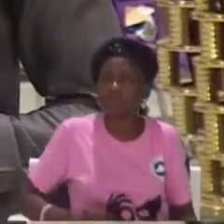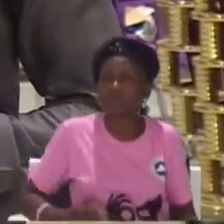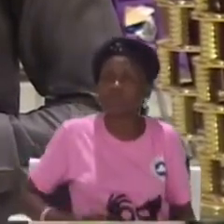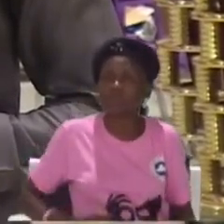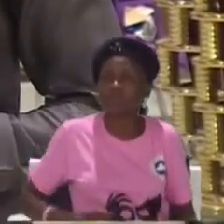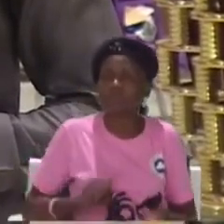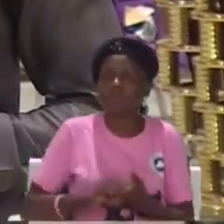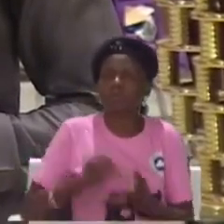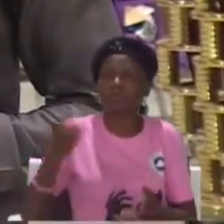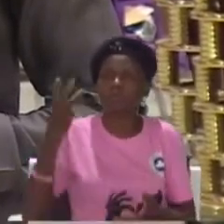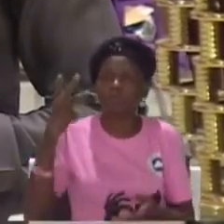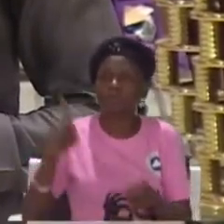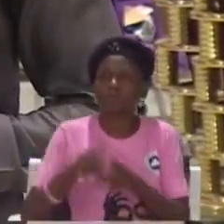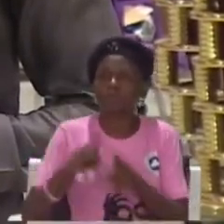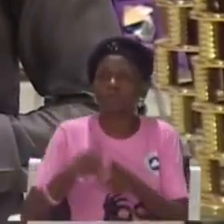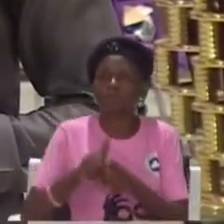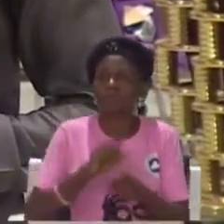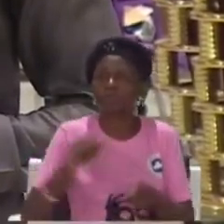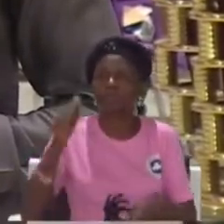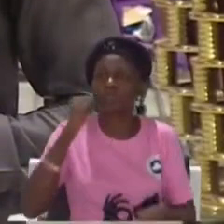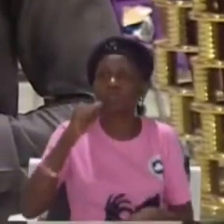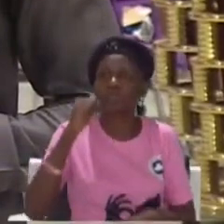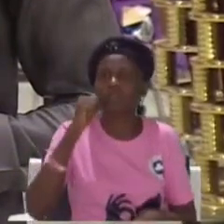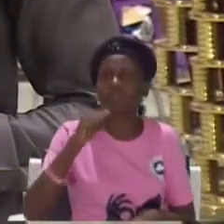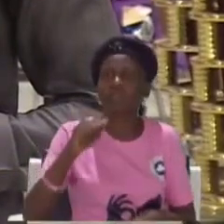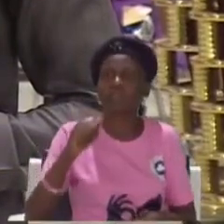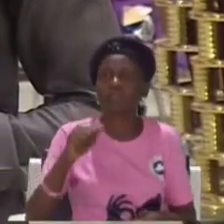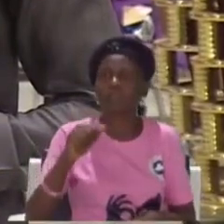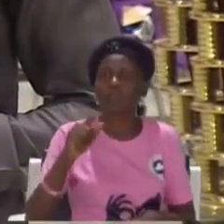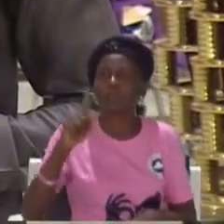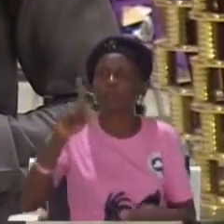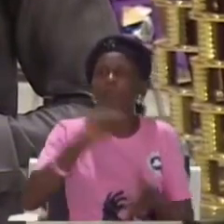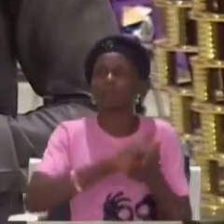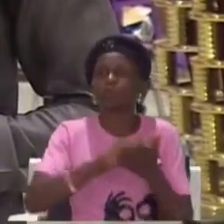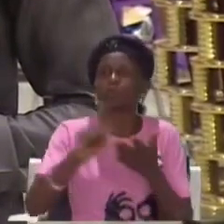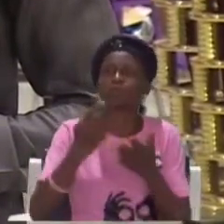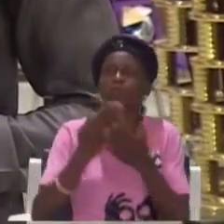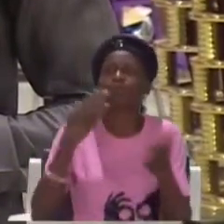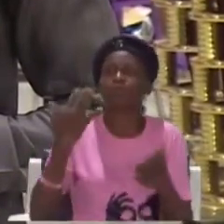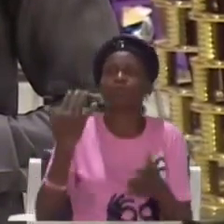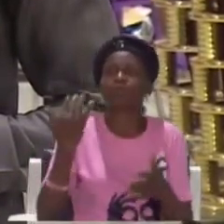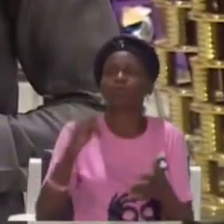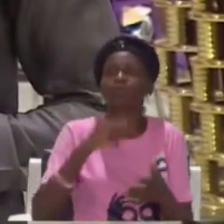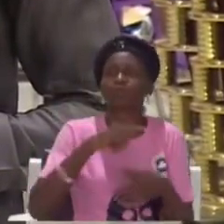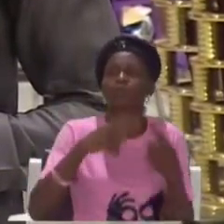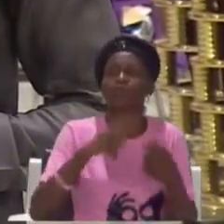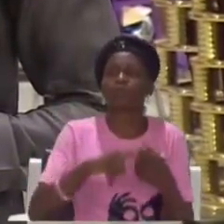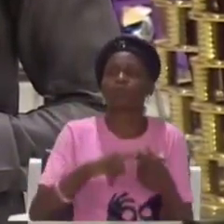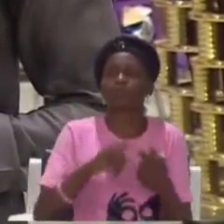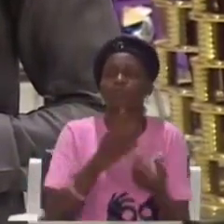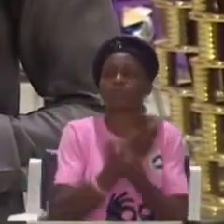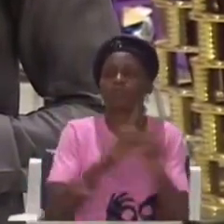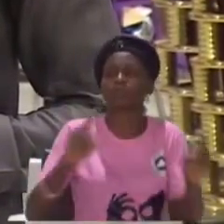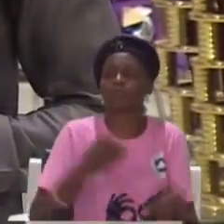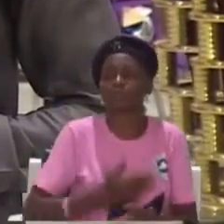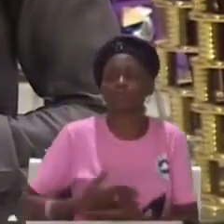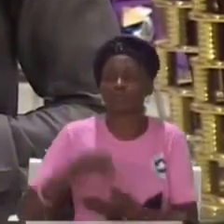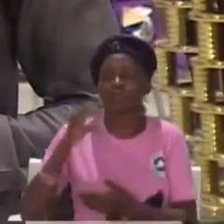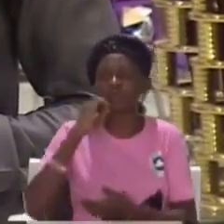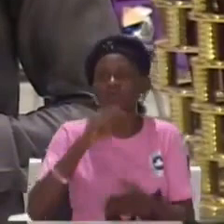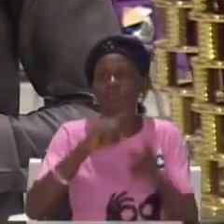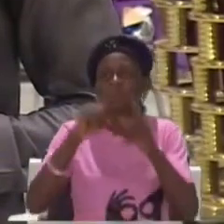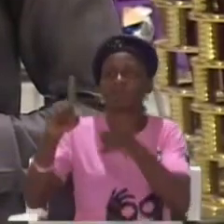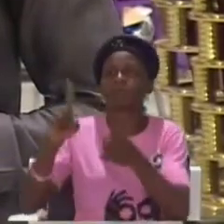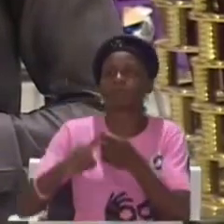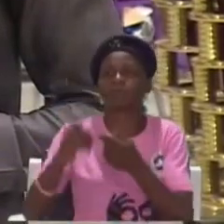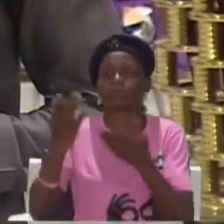was also a girl. 1 week before they were going to take the child, he came to a